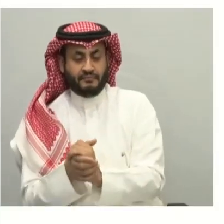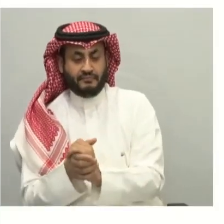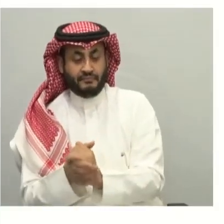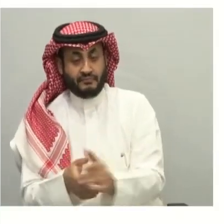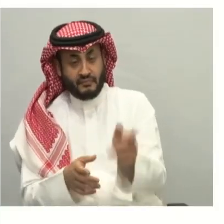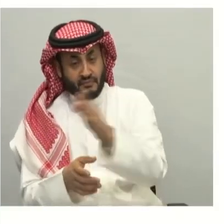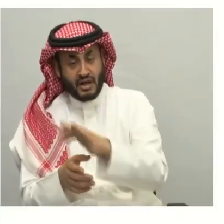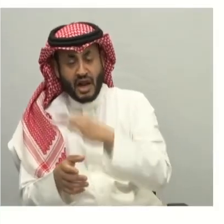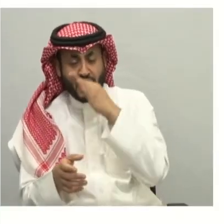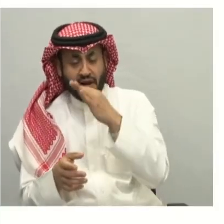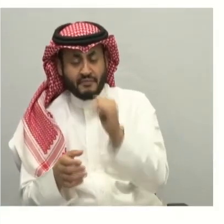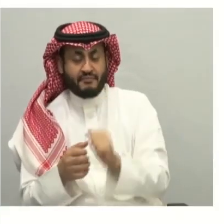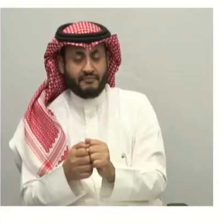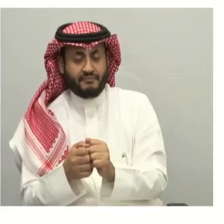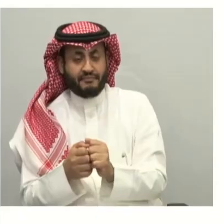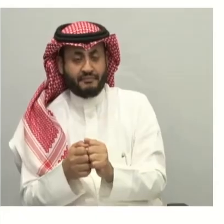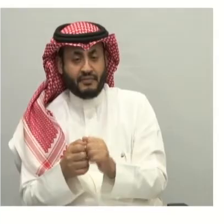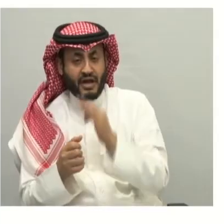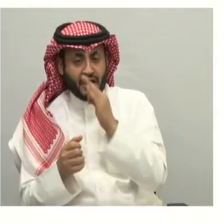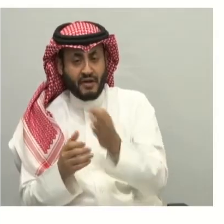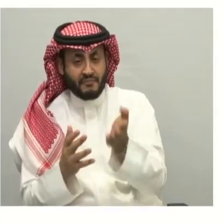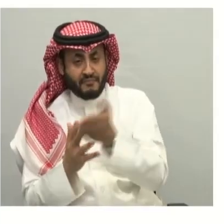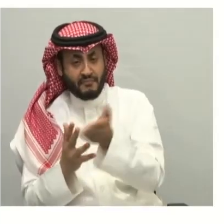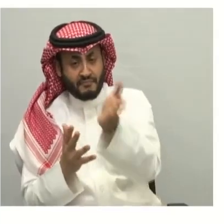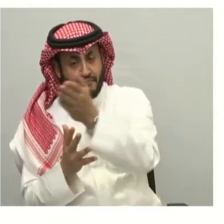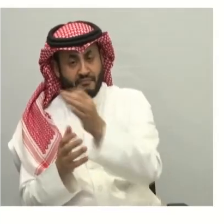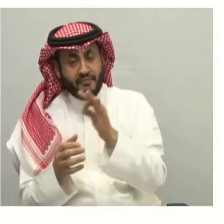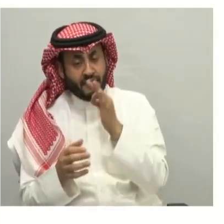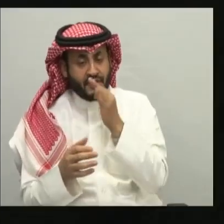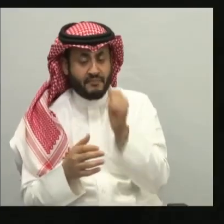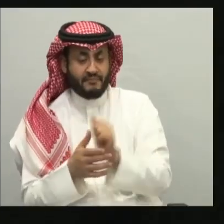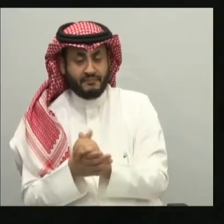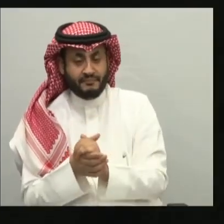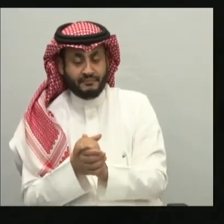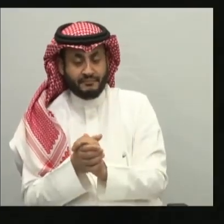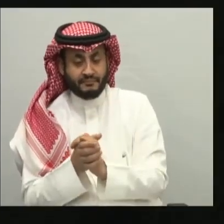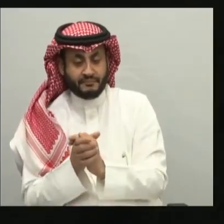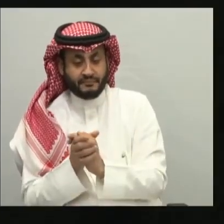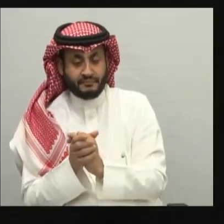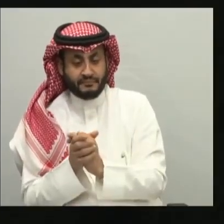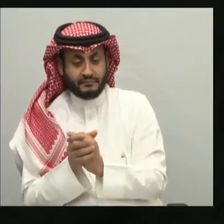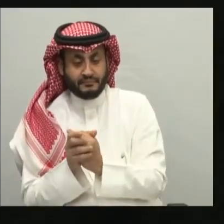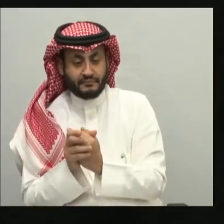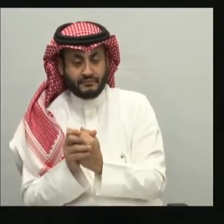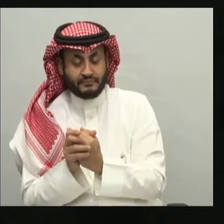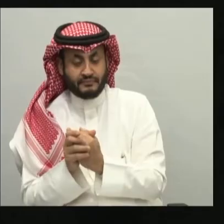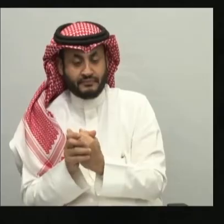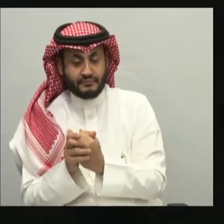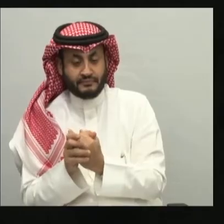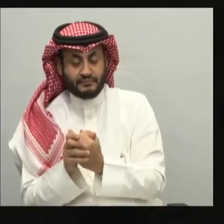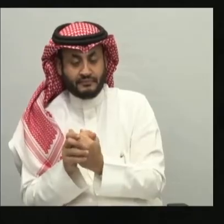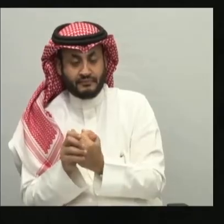And now we're going to move to the other part, which is pronunciation. Now we're going to move to the other part of our lesson today, which